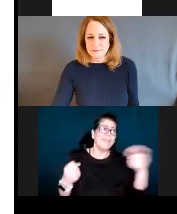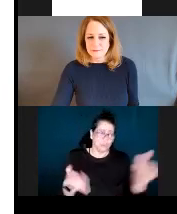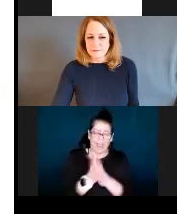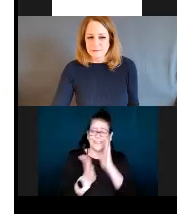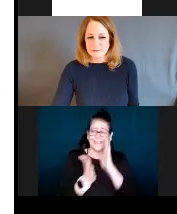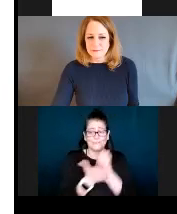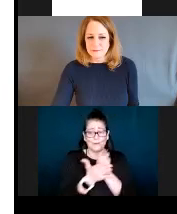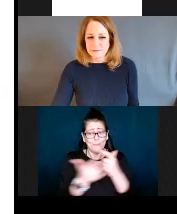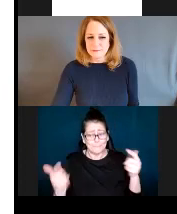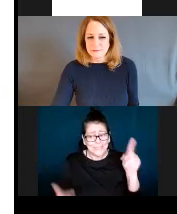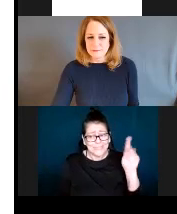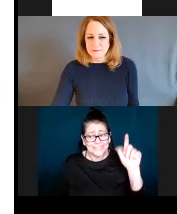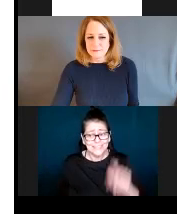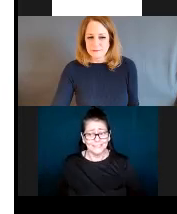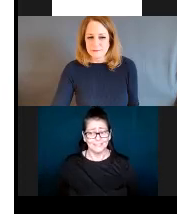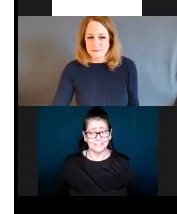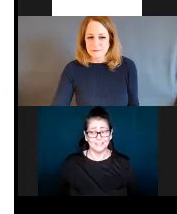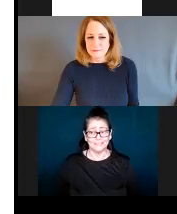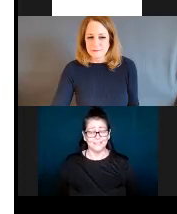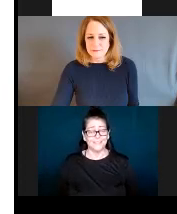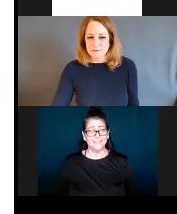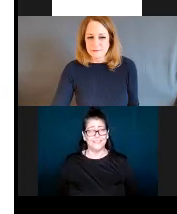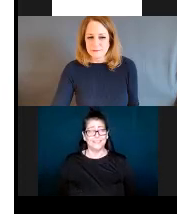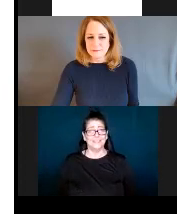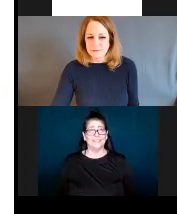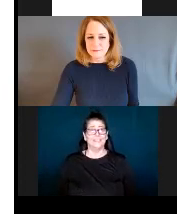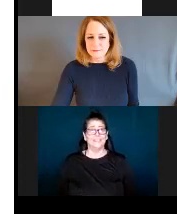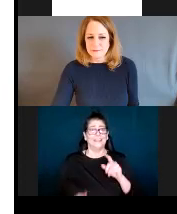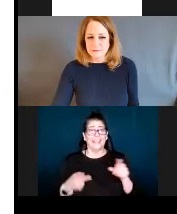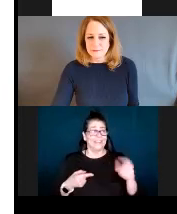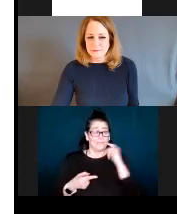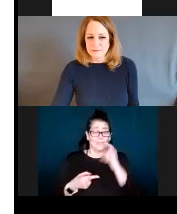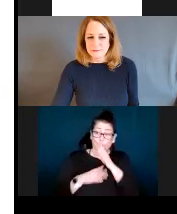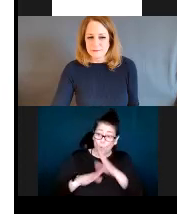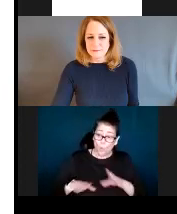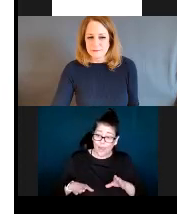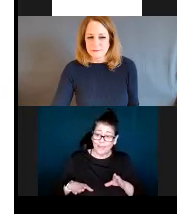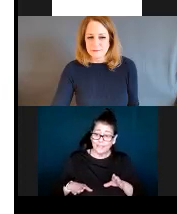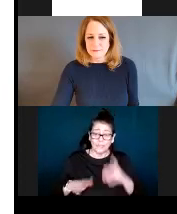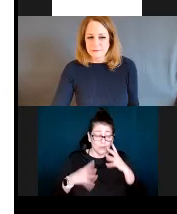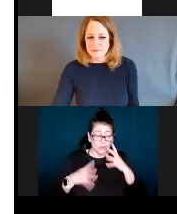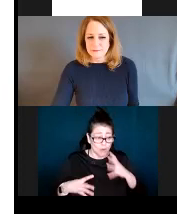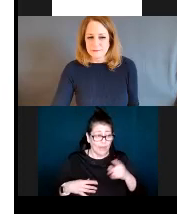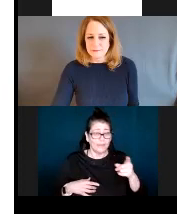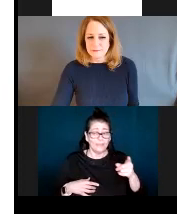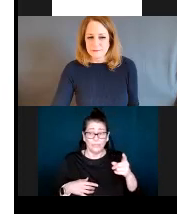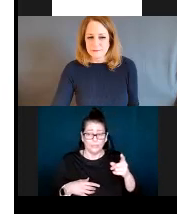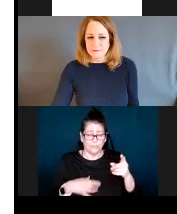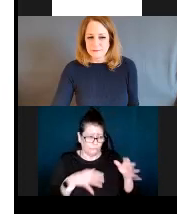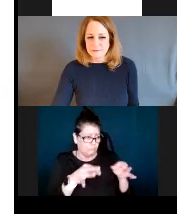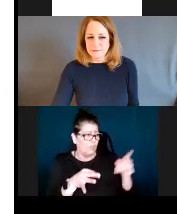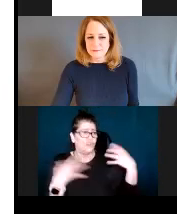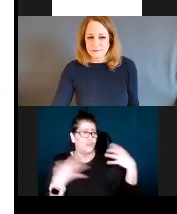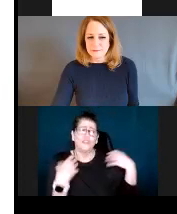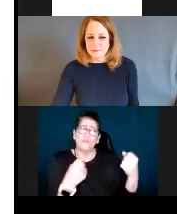This is particularly helpful with survivors that aren't talking or might be crying.